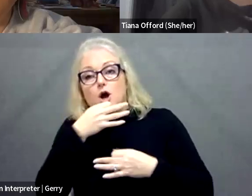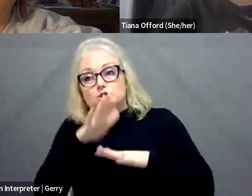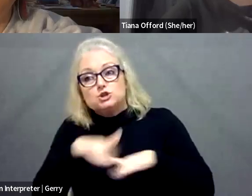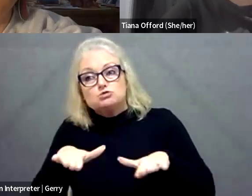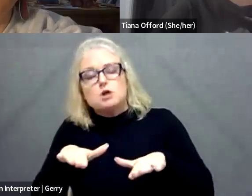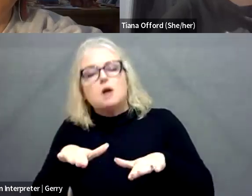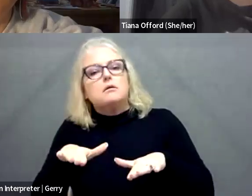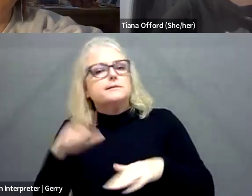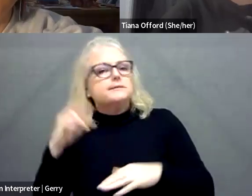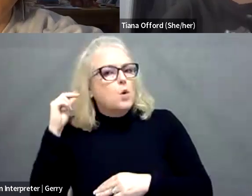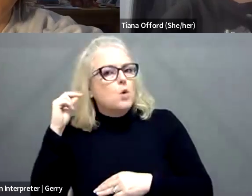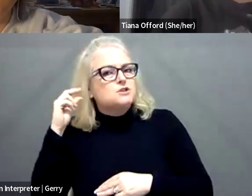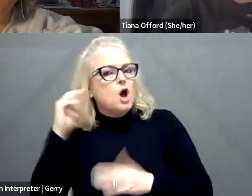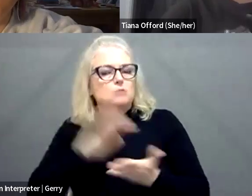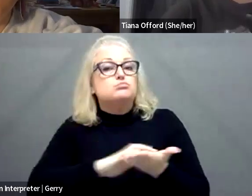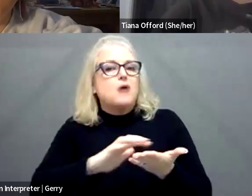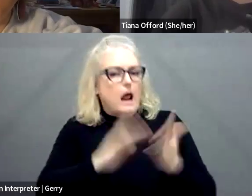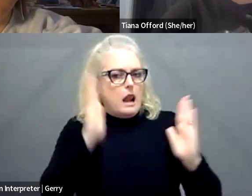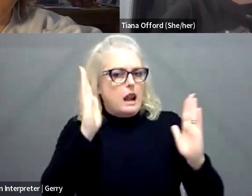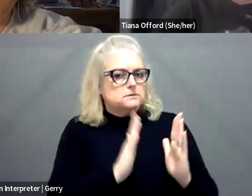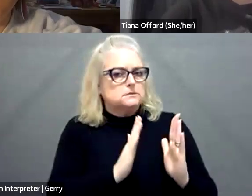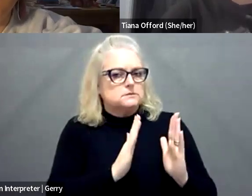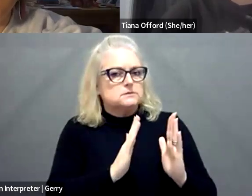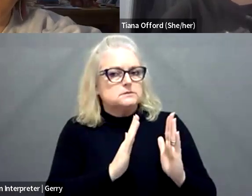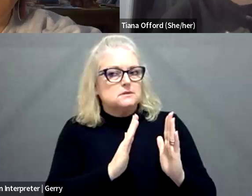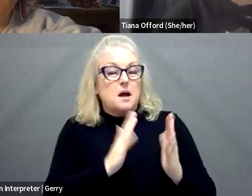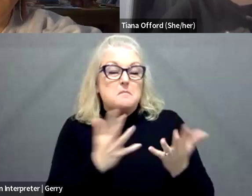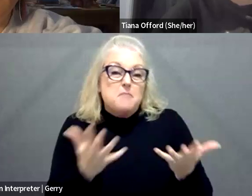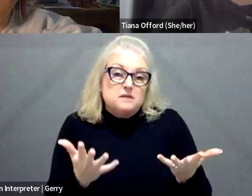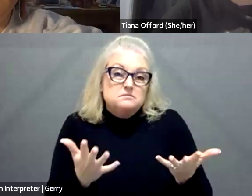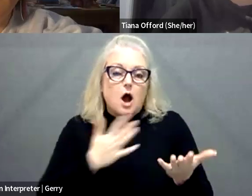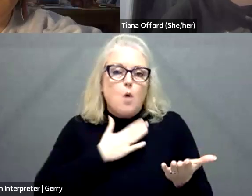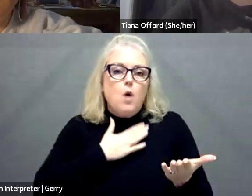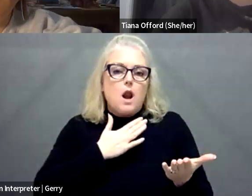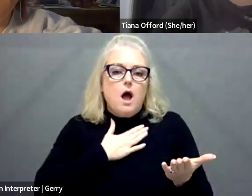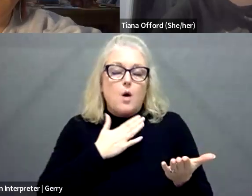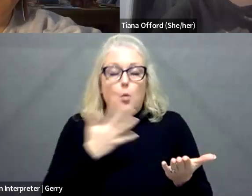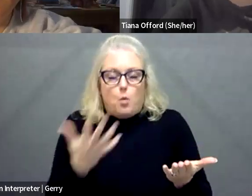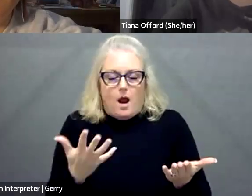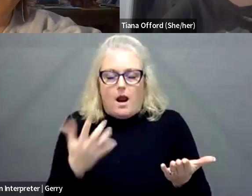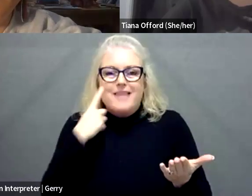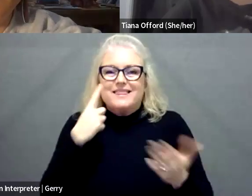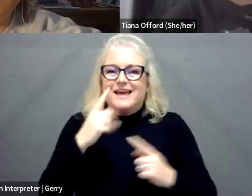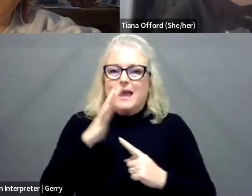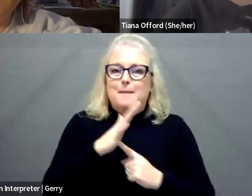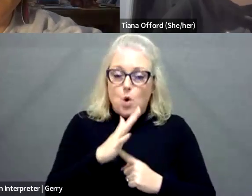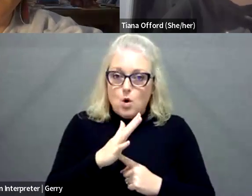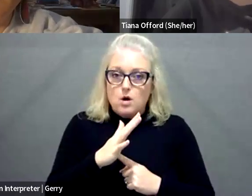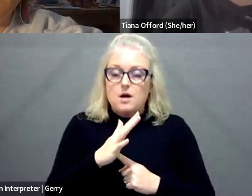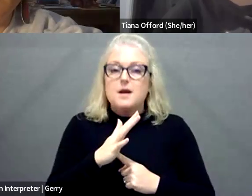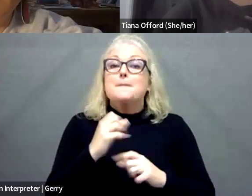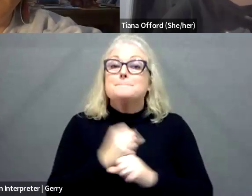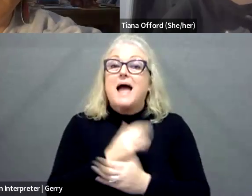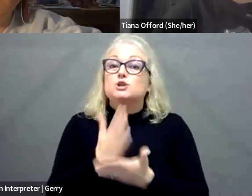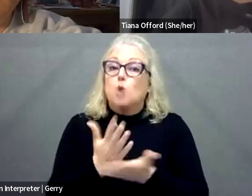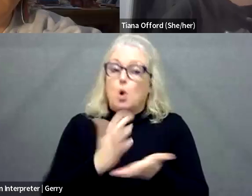audio content than on Braille. And I would like to try, you know, I think it's very, very important that we make sure that